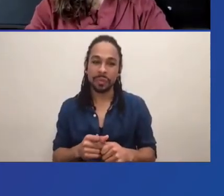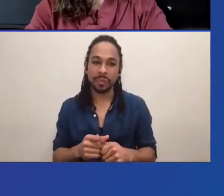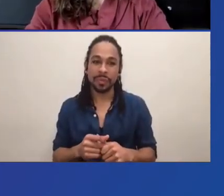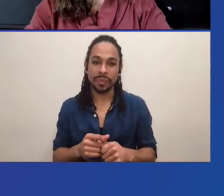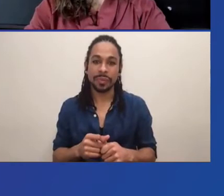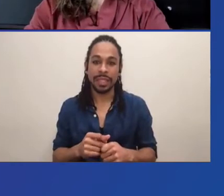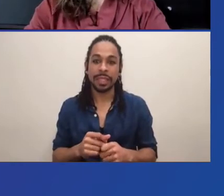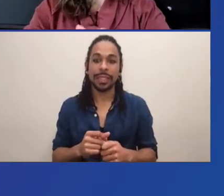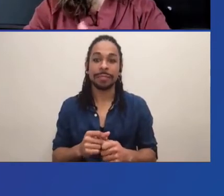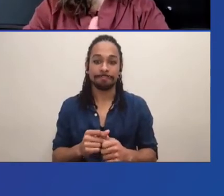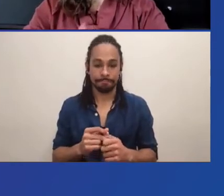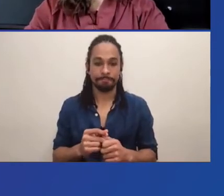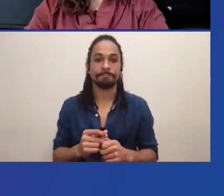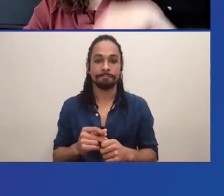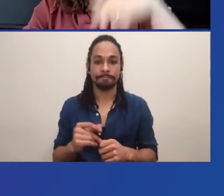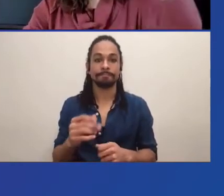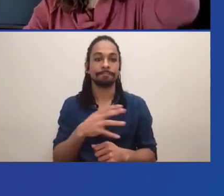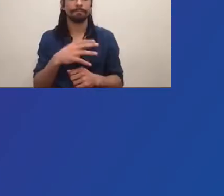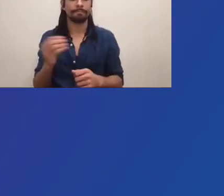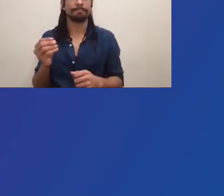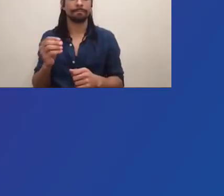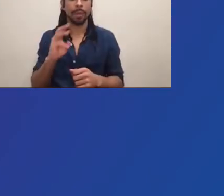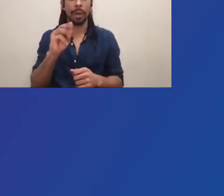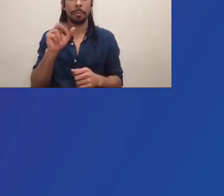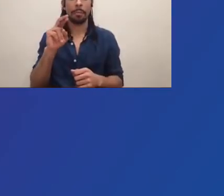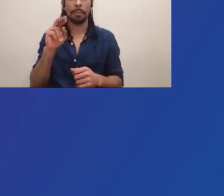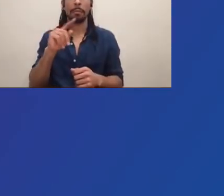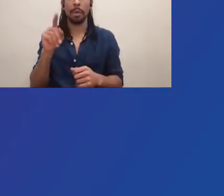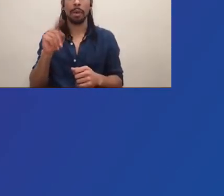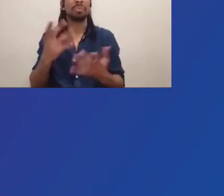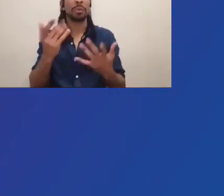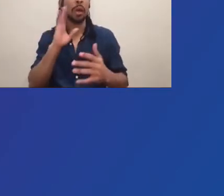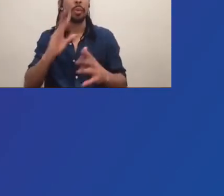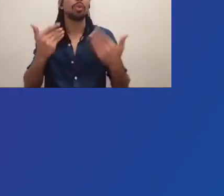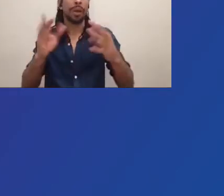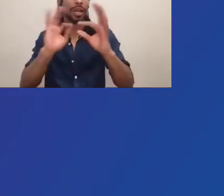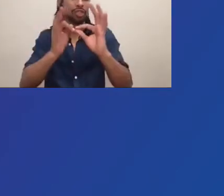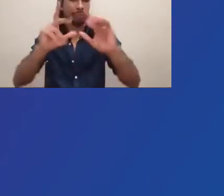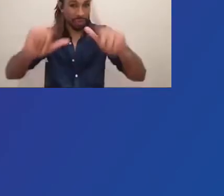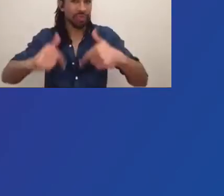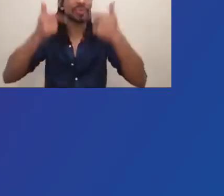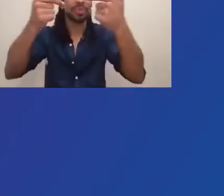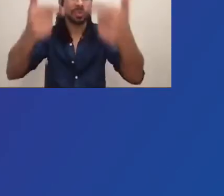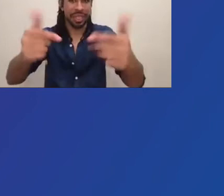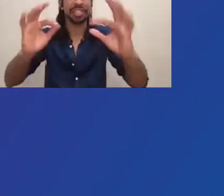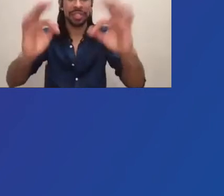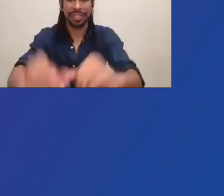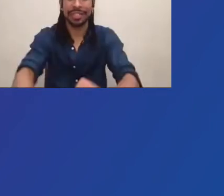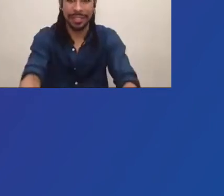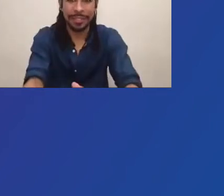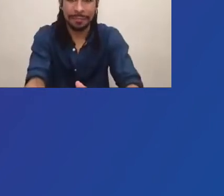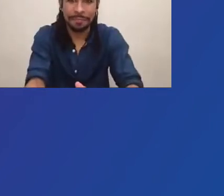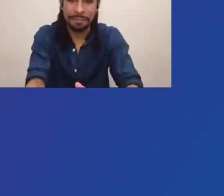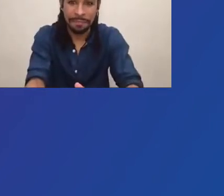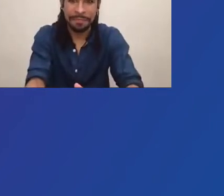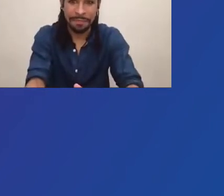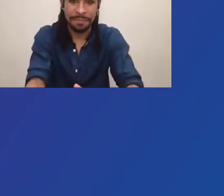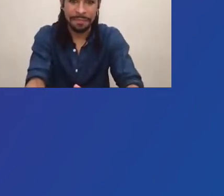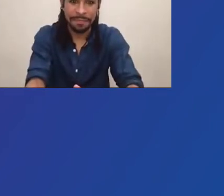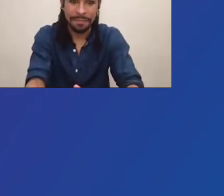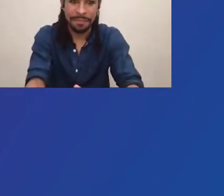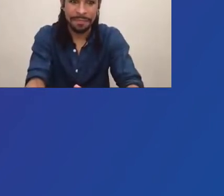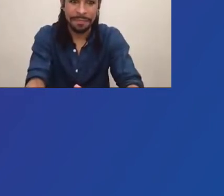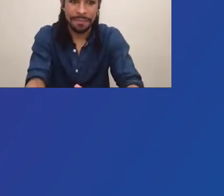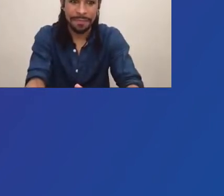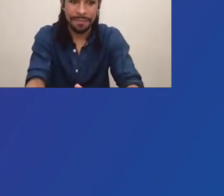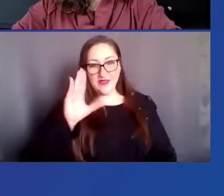Yeah, I'll go off of that. I think community, sorry, this is Marz. I think community is at the root